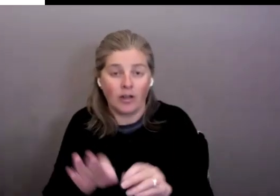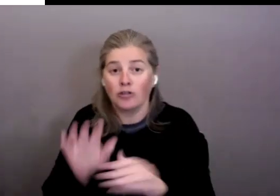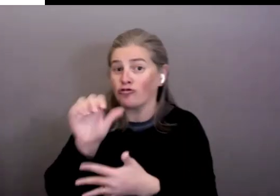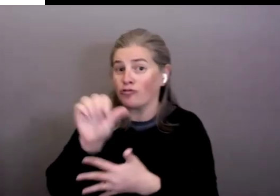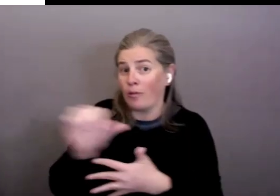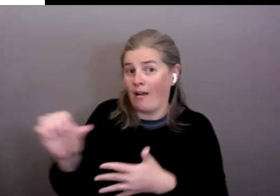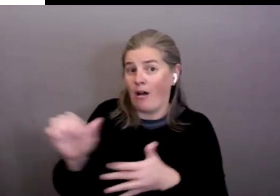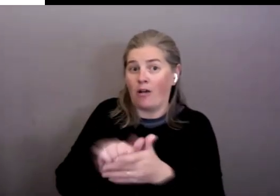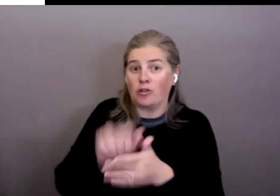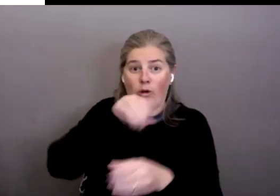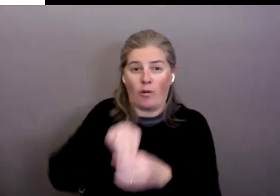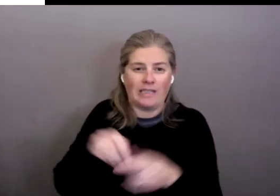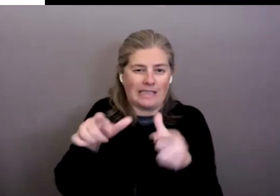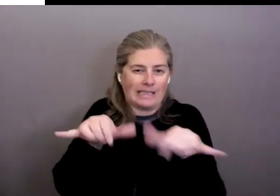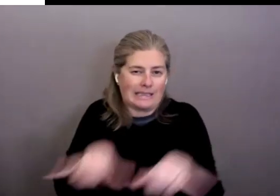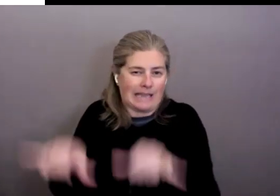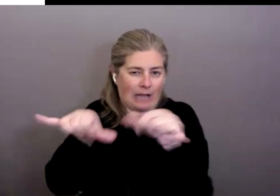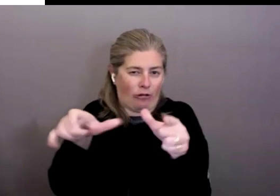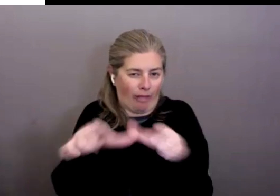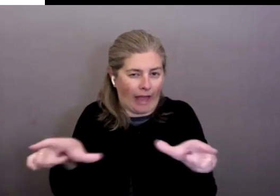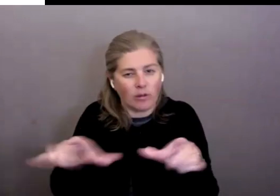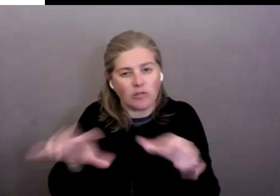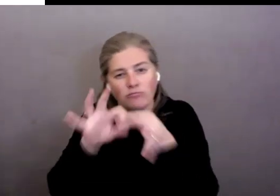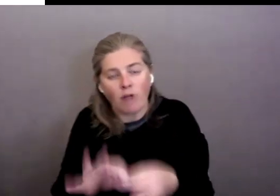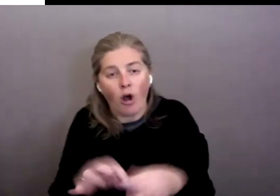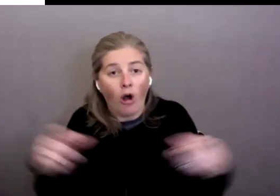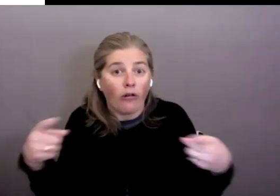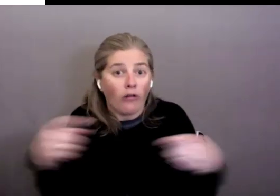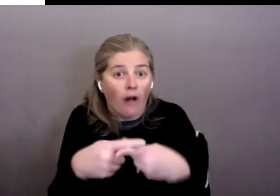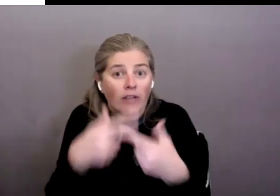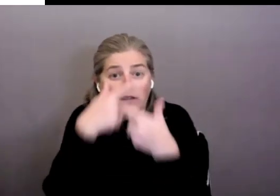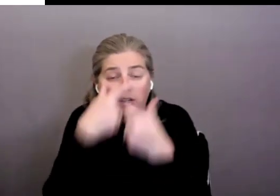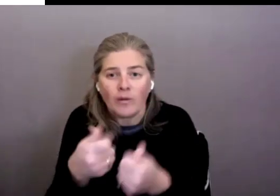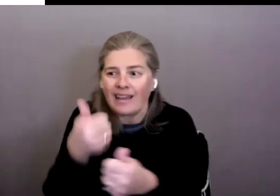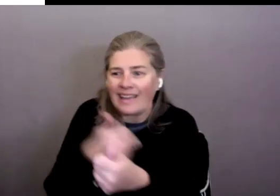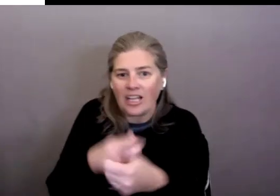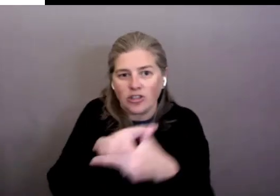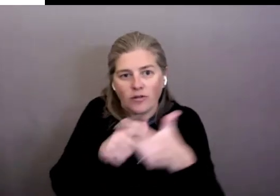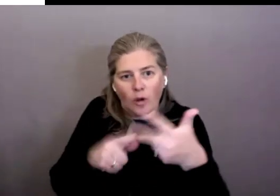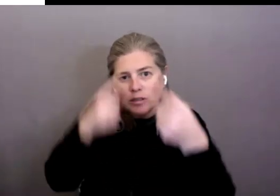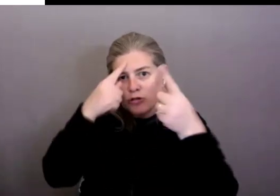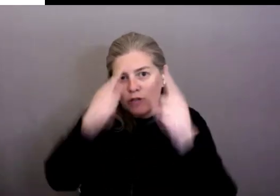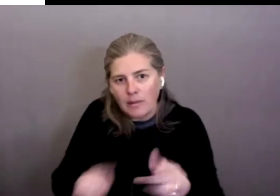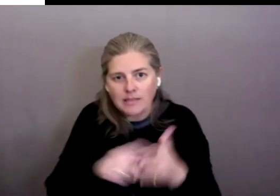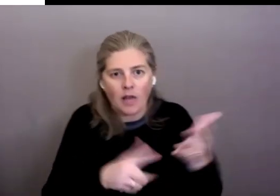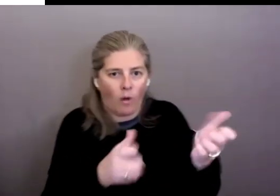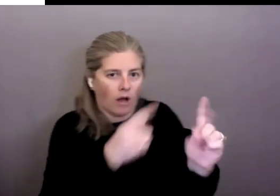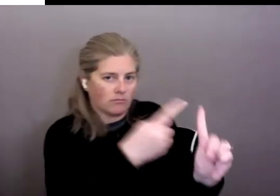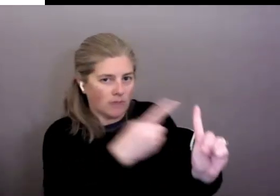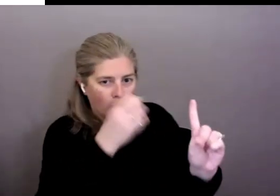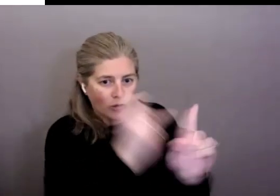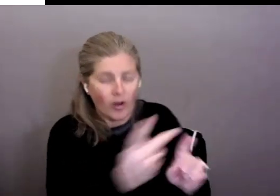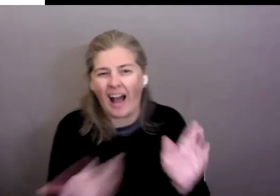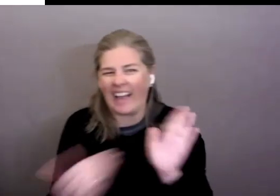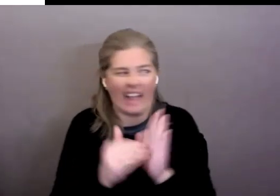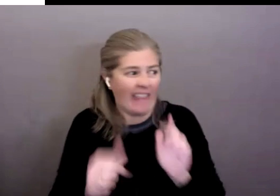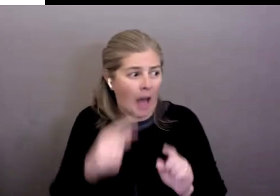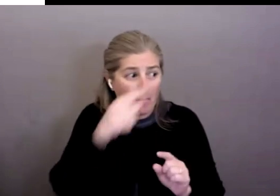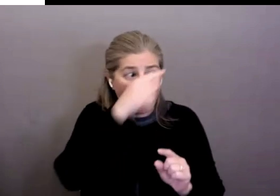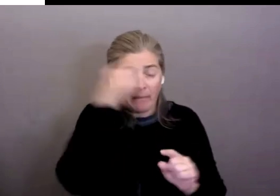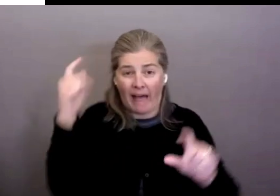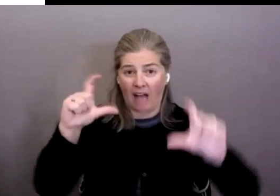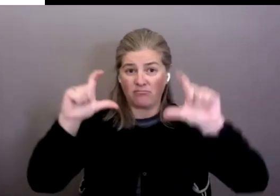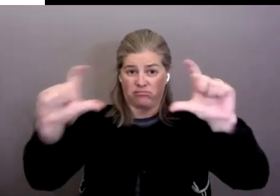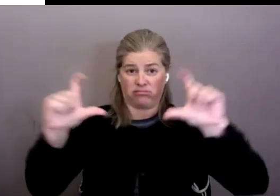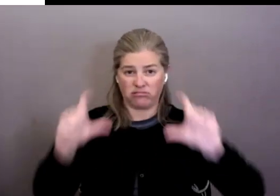incorporate standard language related to conflicts of interest into each of the prospective agreements for which they're seeking approval. So again, that black text is part of the